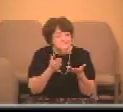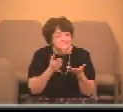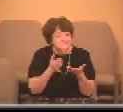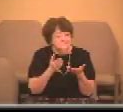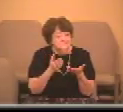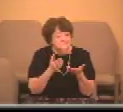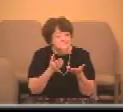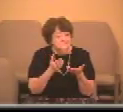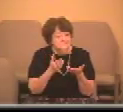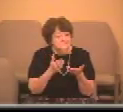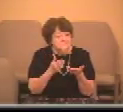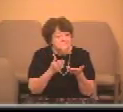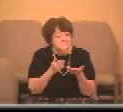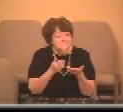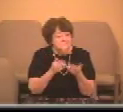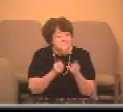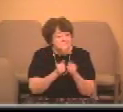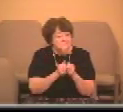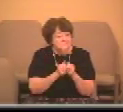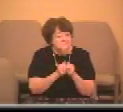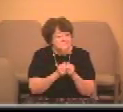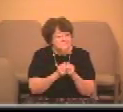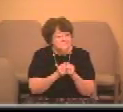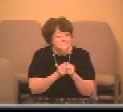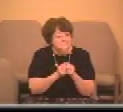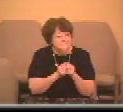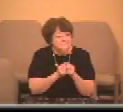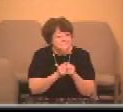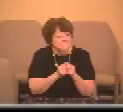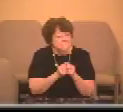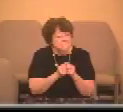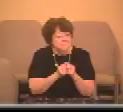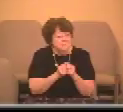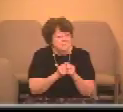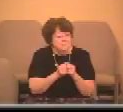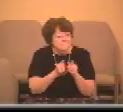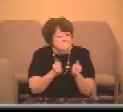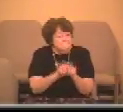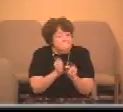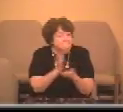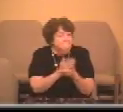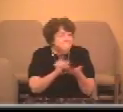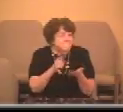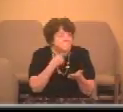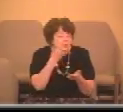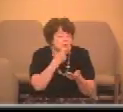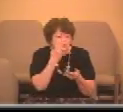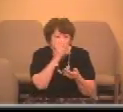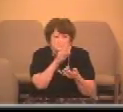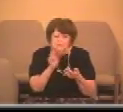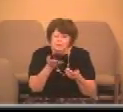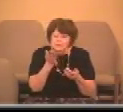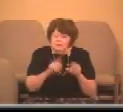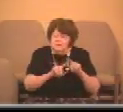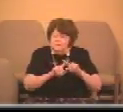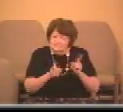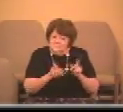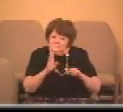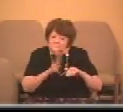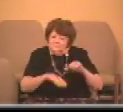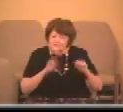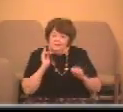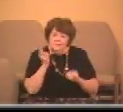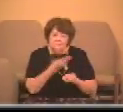things differently than we do. Can I get a witness? Has there been a moment in your life when you've tried to find some common ground